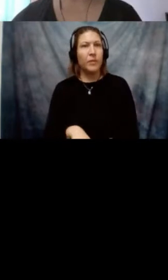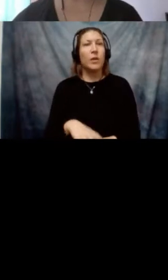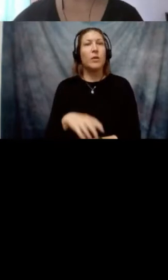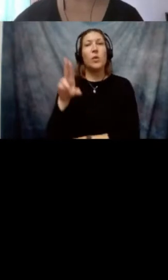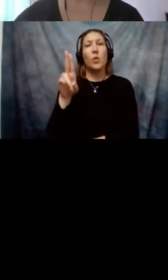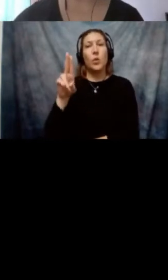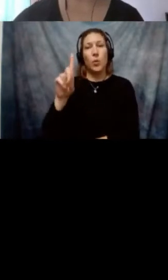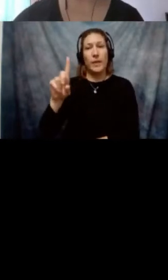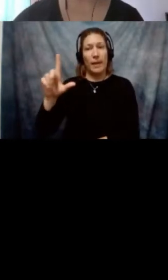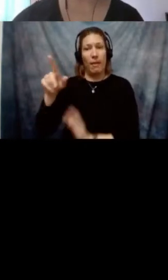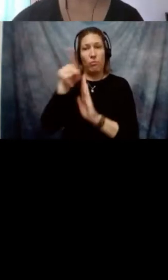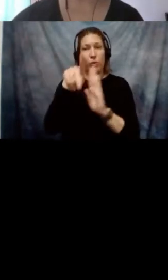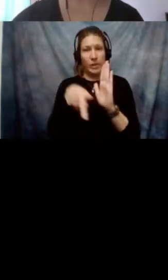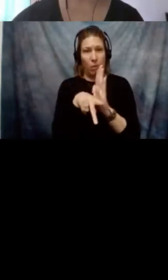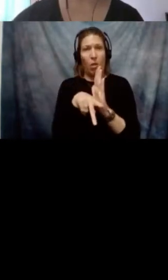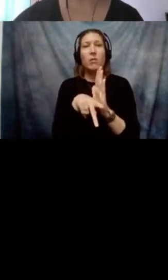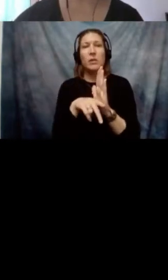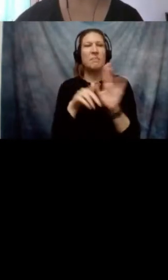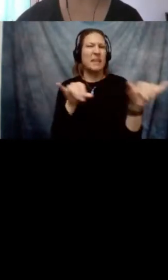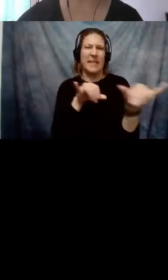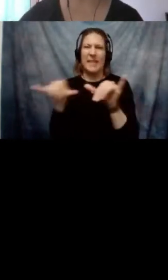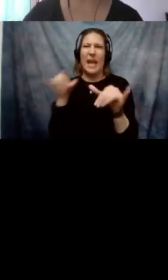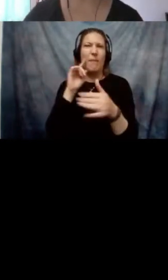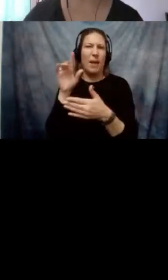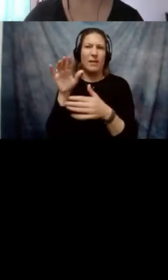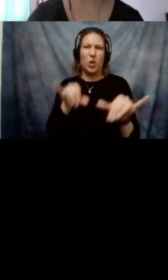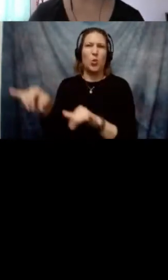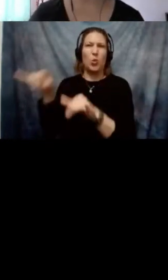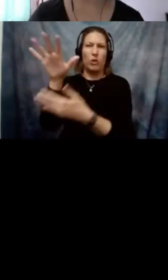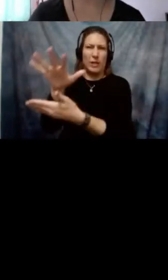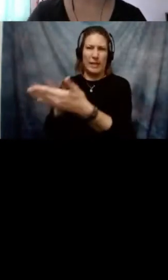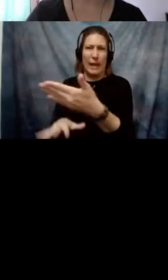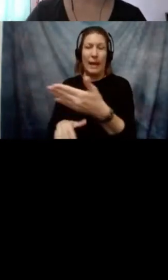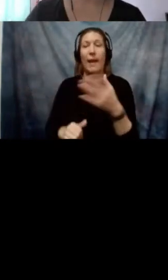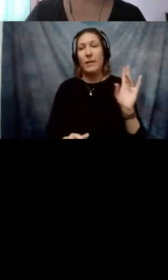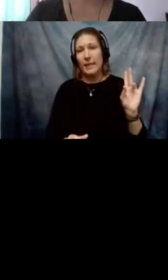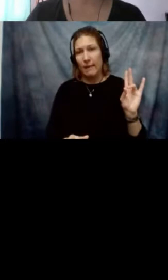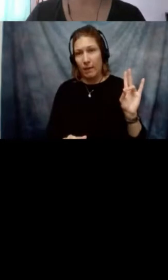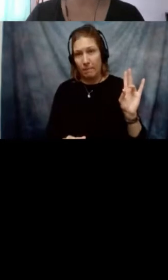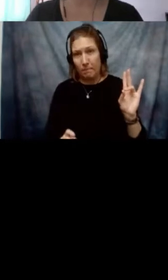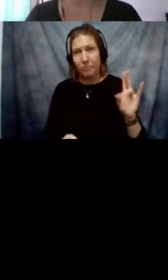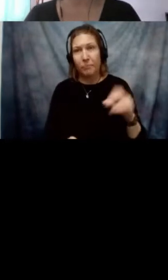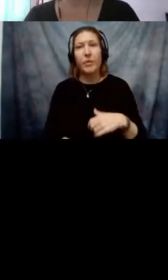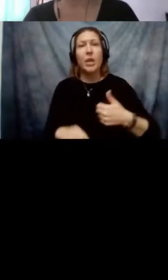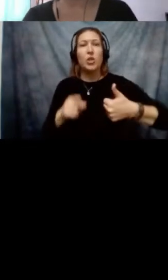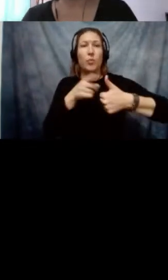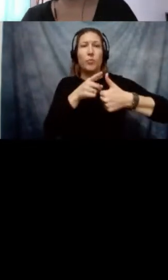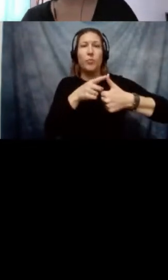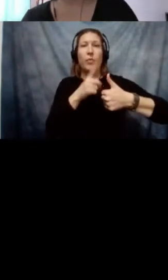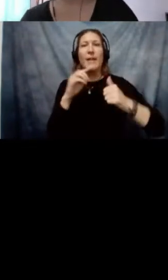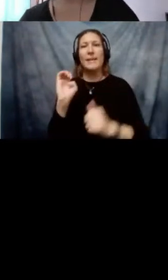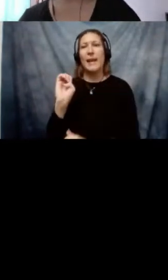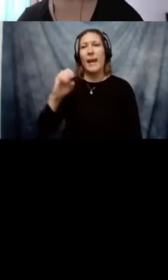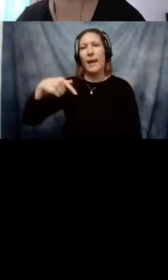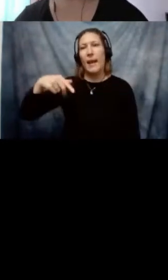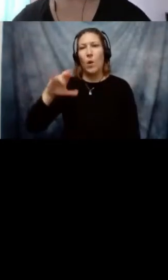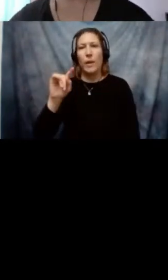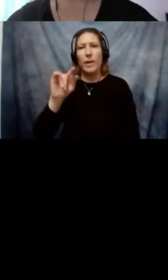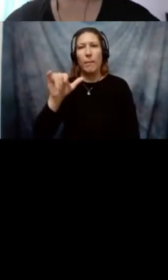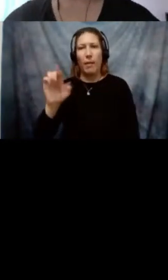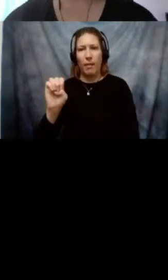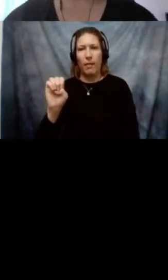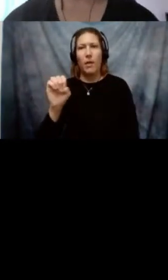principles are the same as universal design. So there's 7 of them. And the first one is equitable use, meaning that it's used